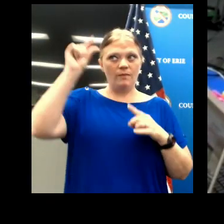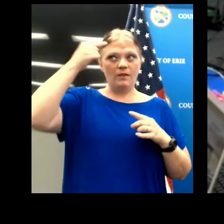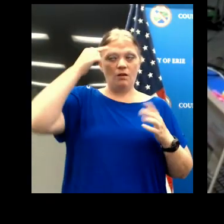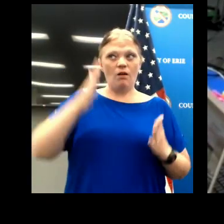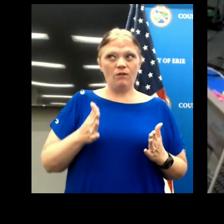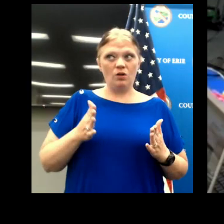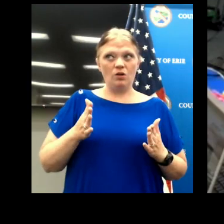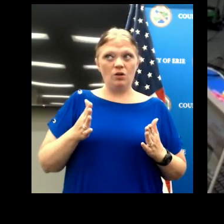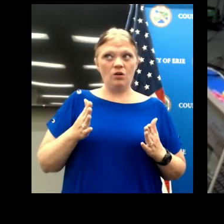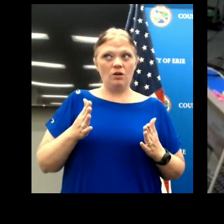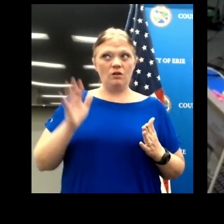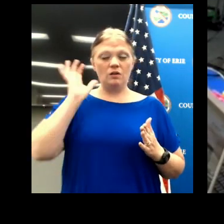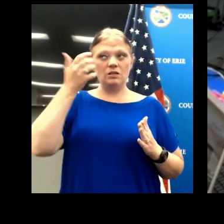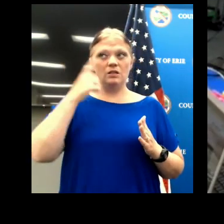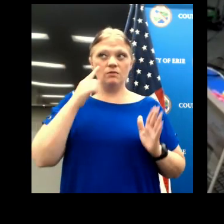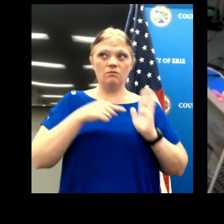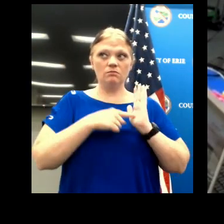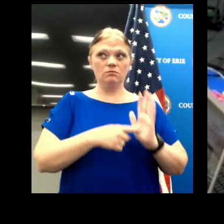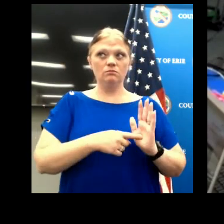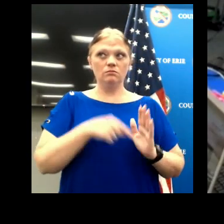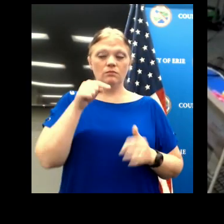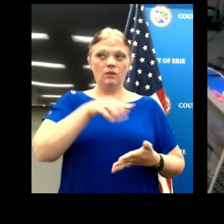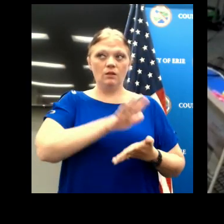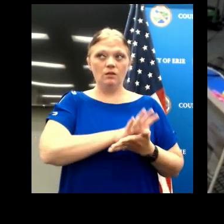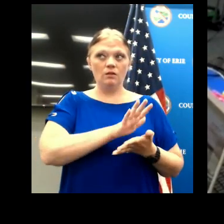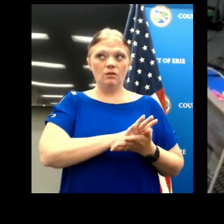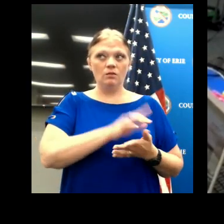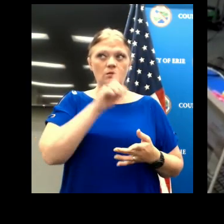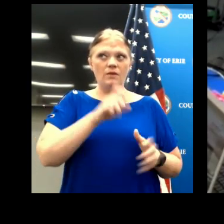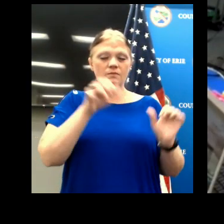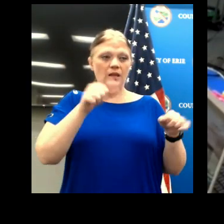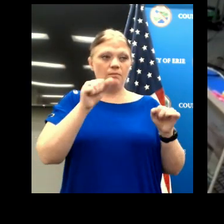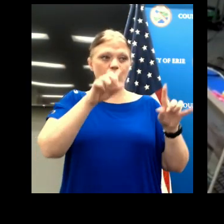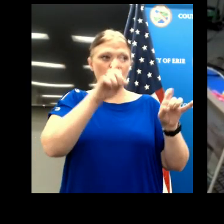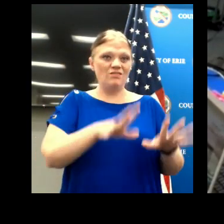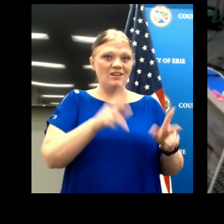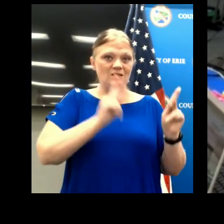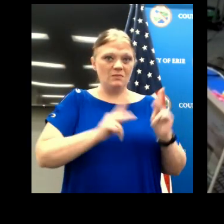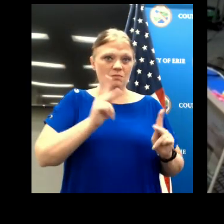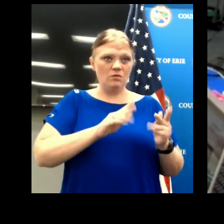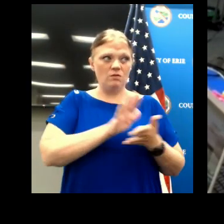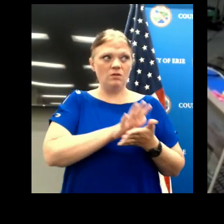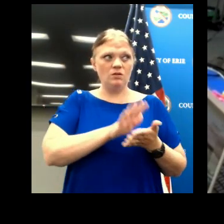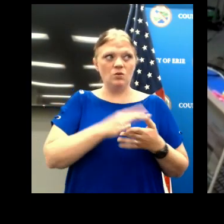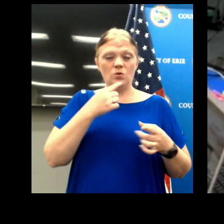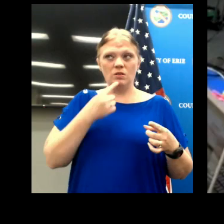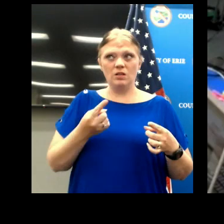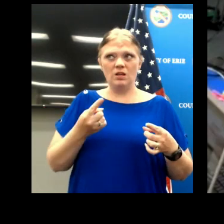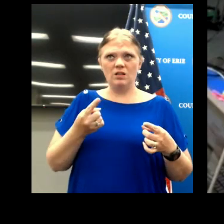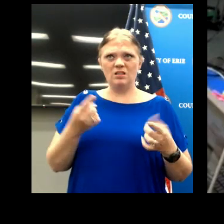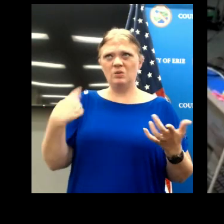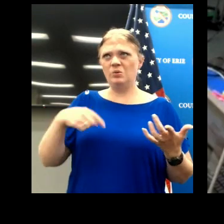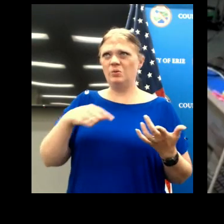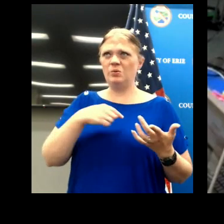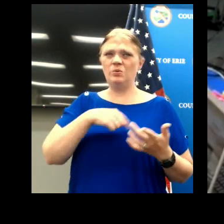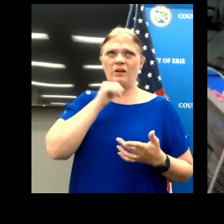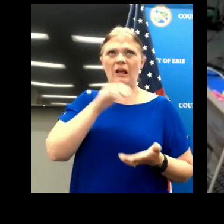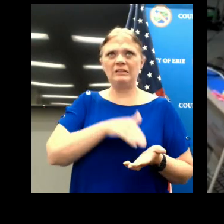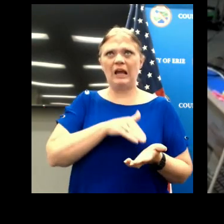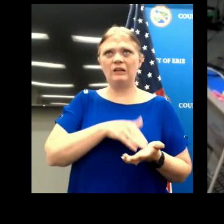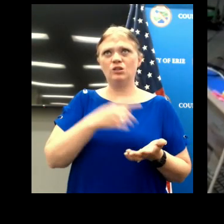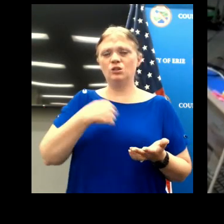seems to indicate, these schools have to be able to test people, and the school's coming back saying, geez, we're not doctors,